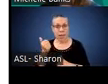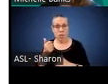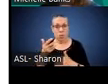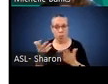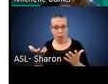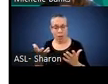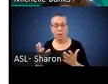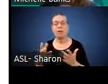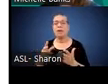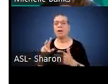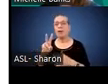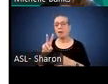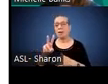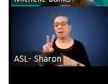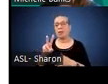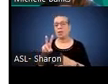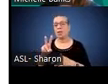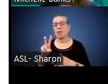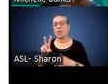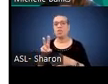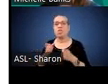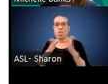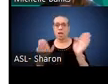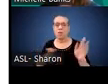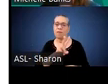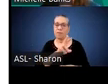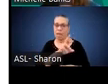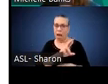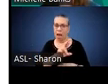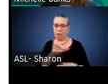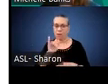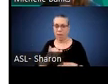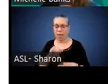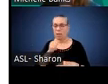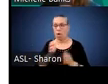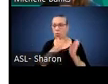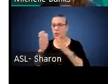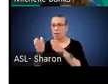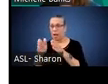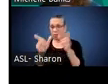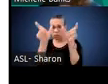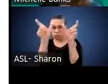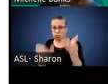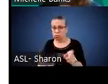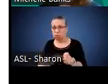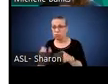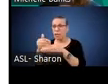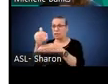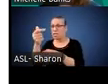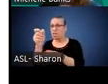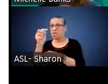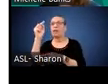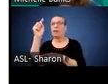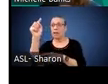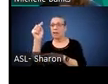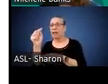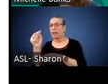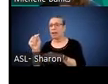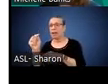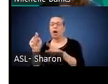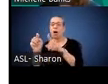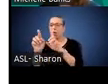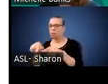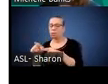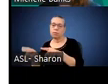be the vocational, would be general vocational rehabilitation, not next gen careers. And we've helped people into